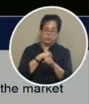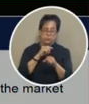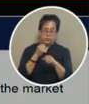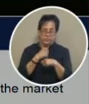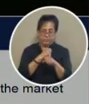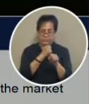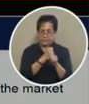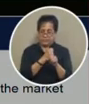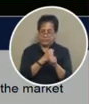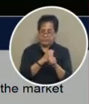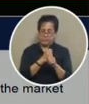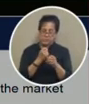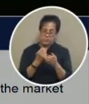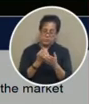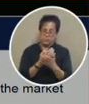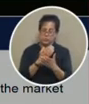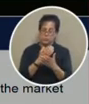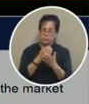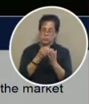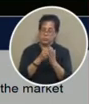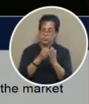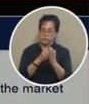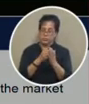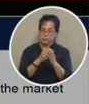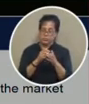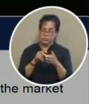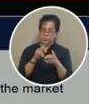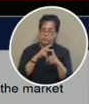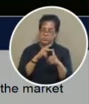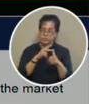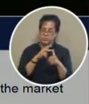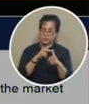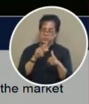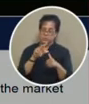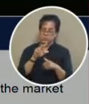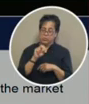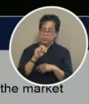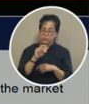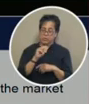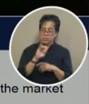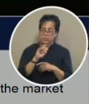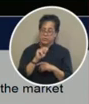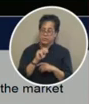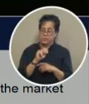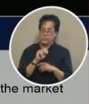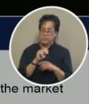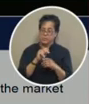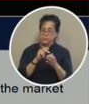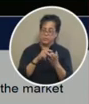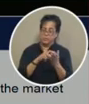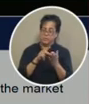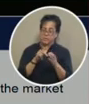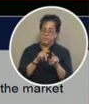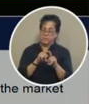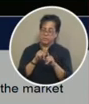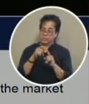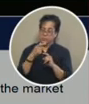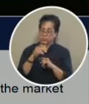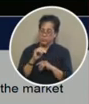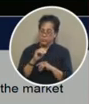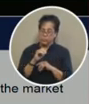the new revenue priorities, the 30 million in annual pay-as-you-go revenues